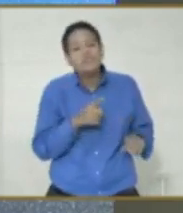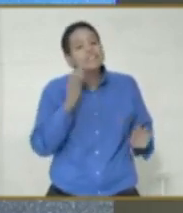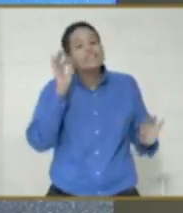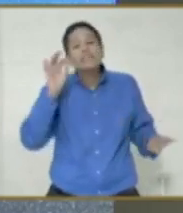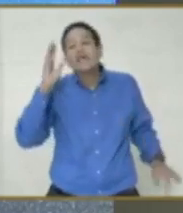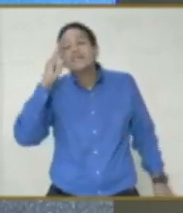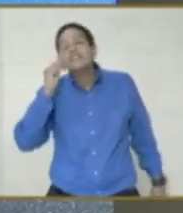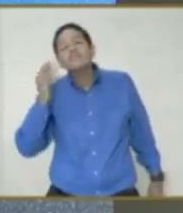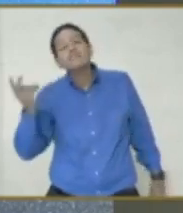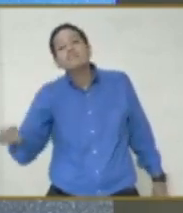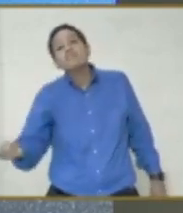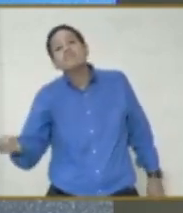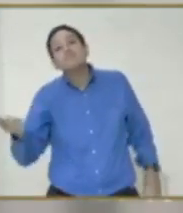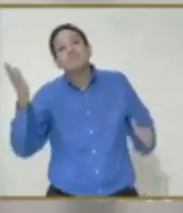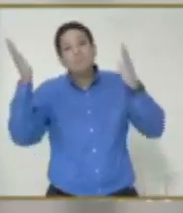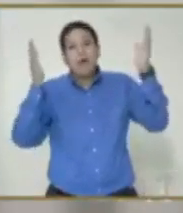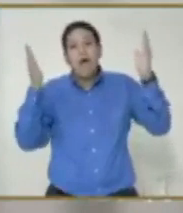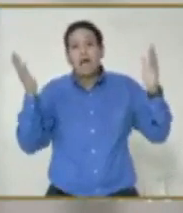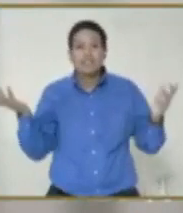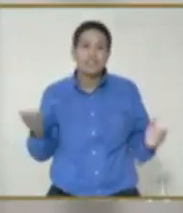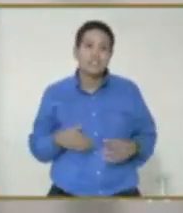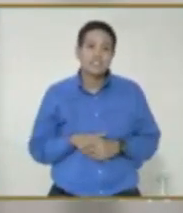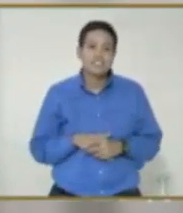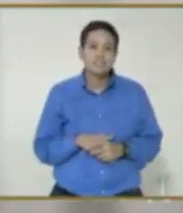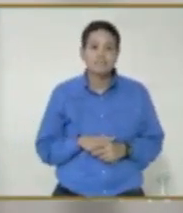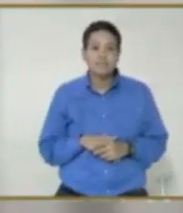market. Thank you.